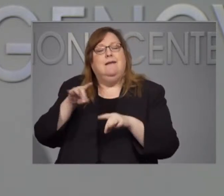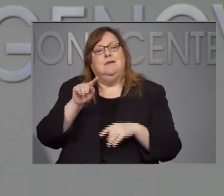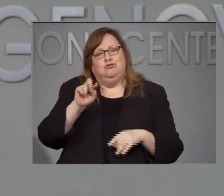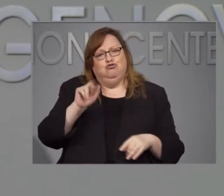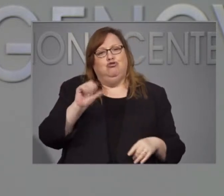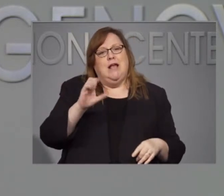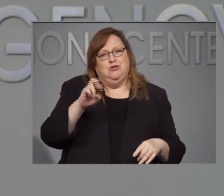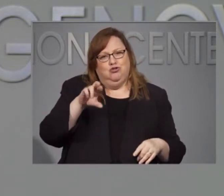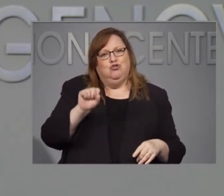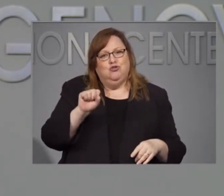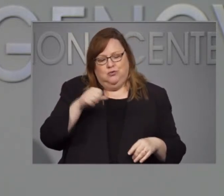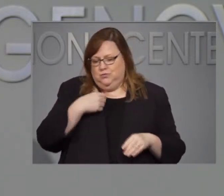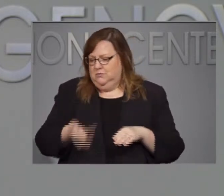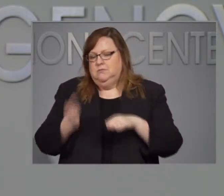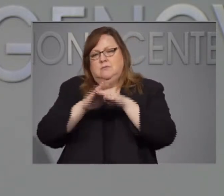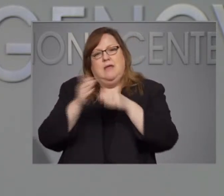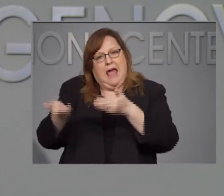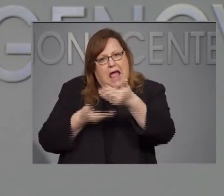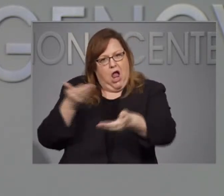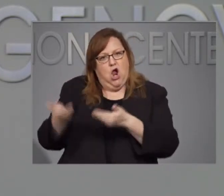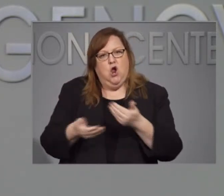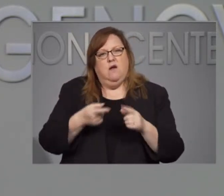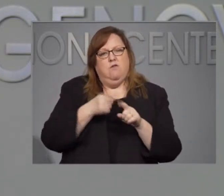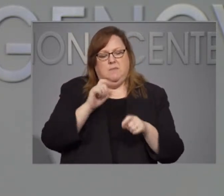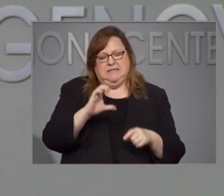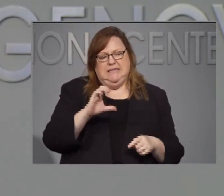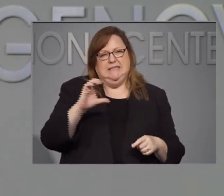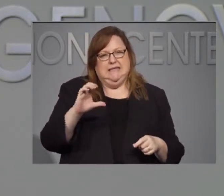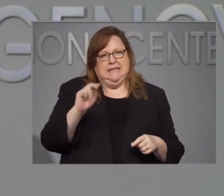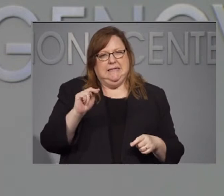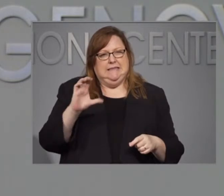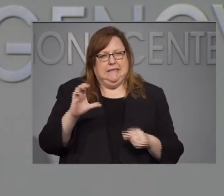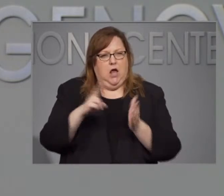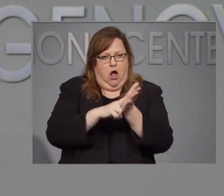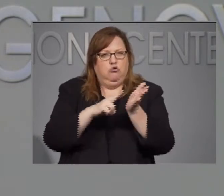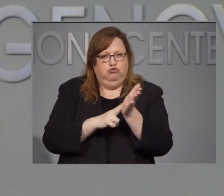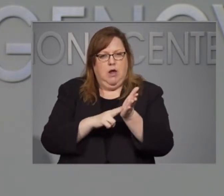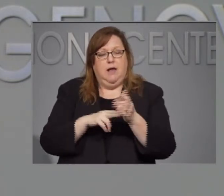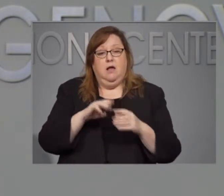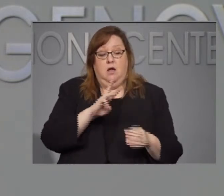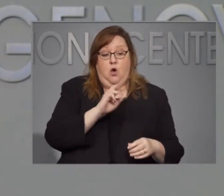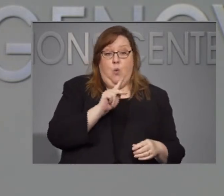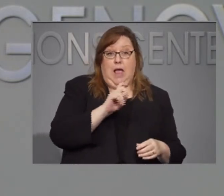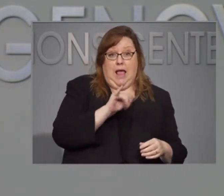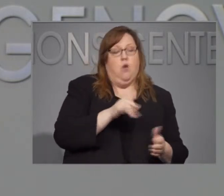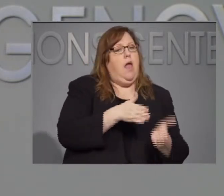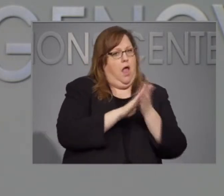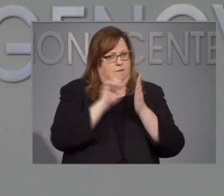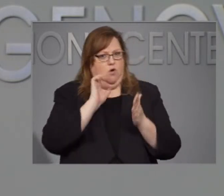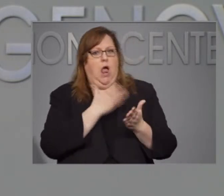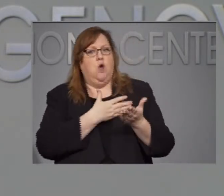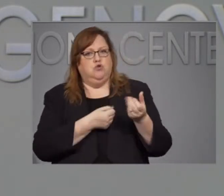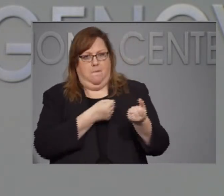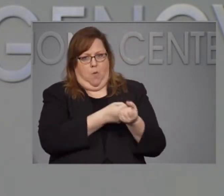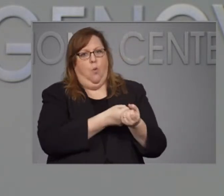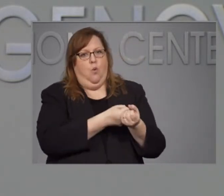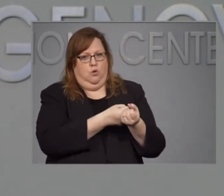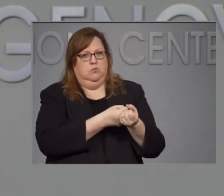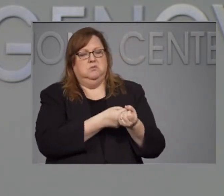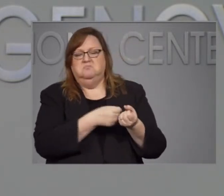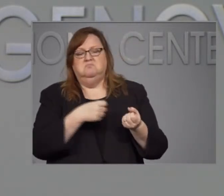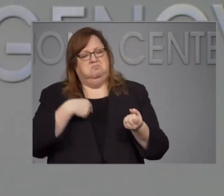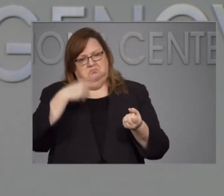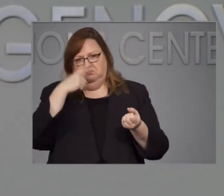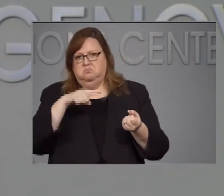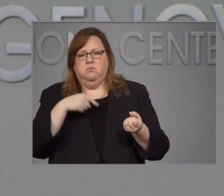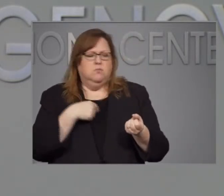CCNC contract to our local health departments. I know Wake County has requested support for that purpose. So we